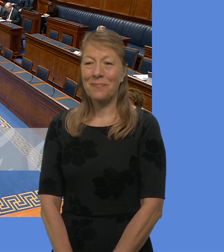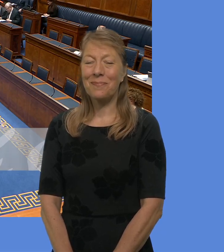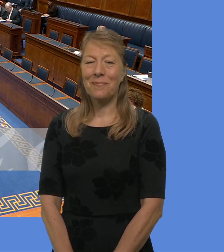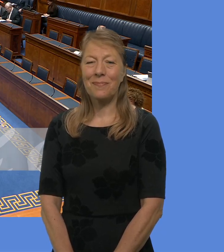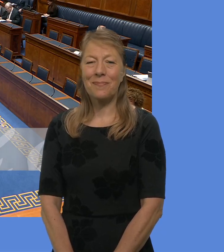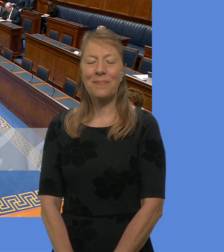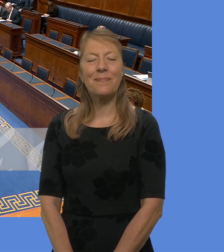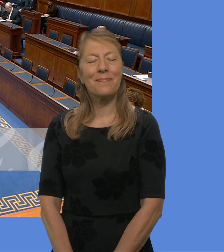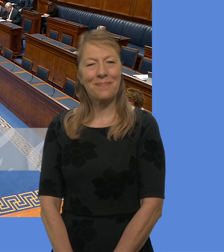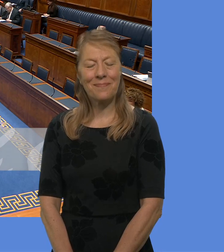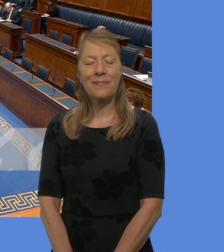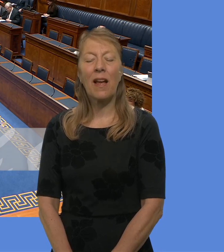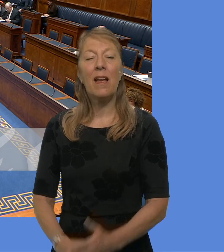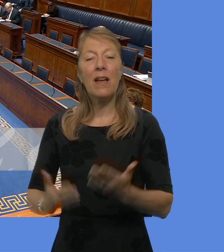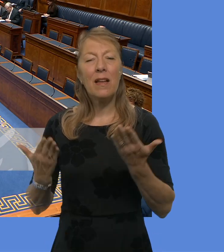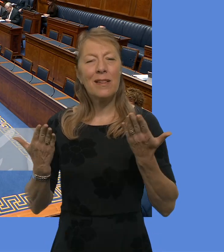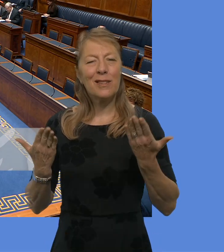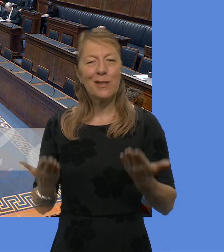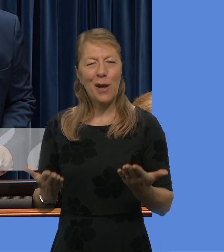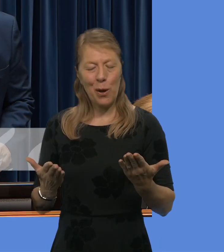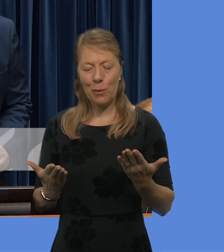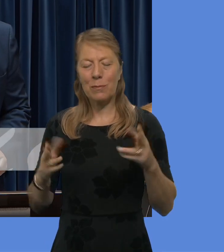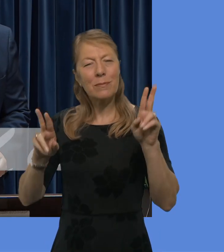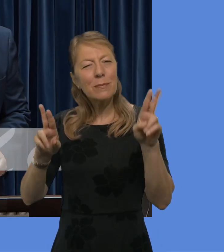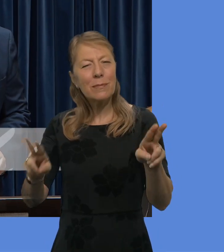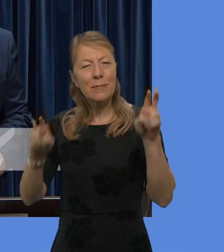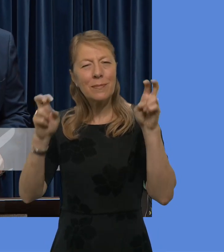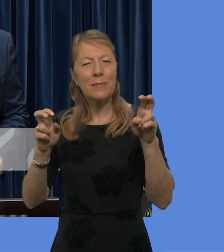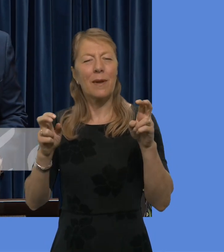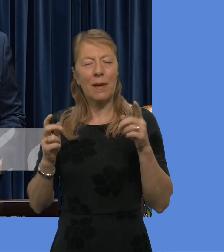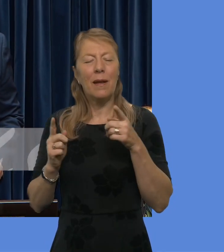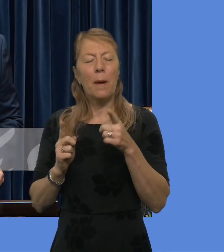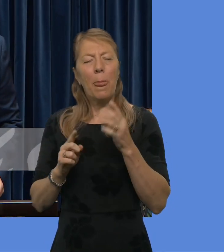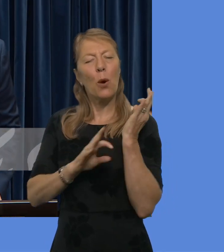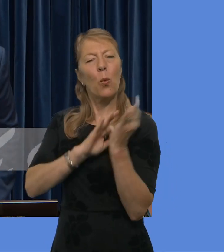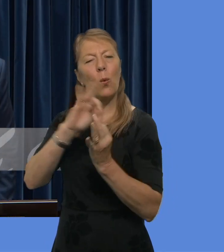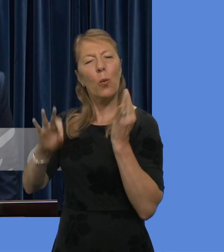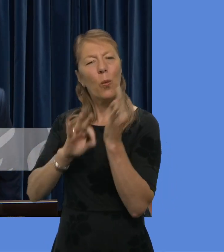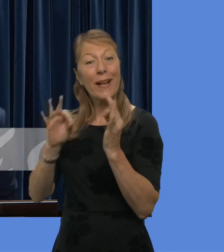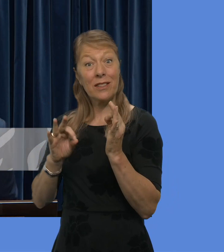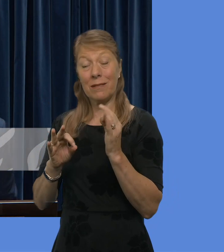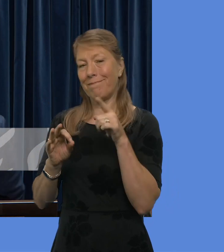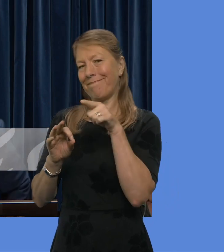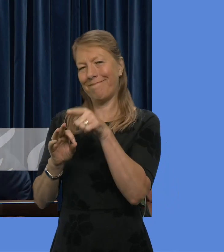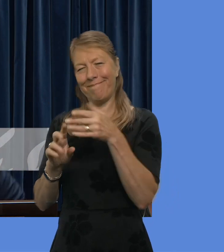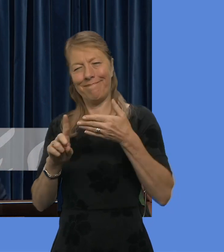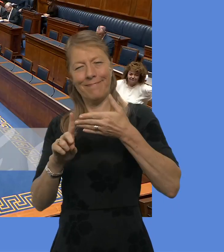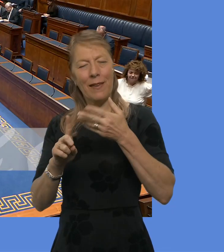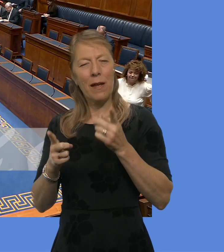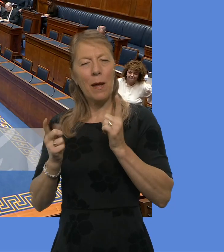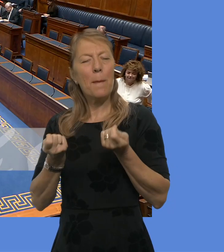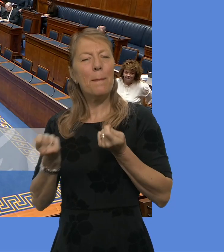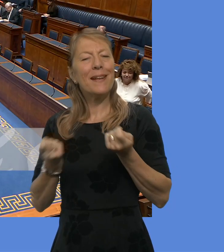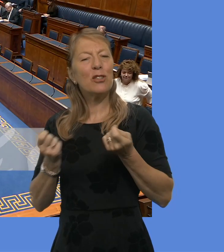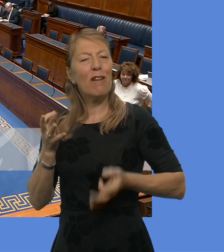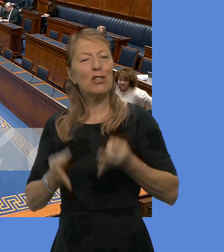Members, we now move to Ministers for our questions to the Minister for Justice, and I call Mr Brian Kingston. Thank you,